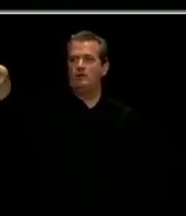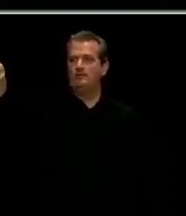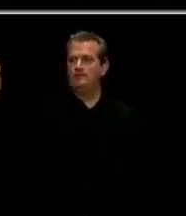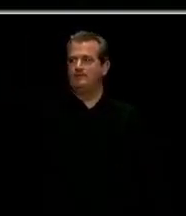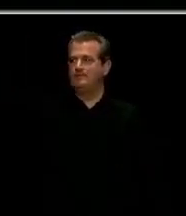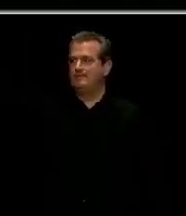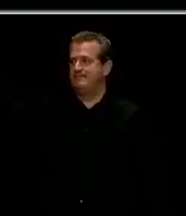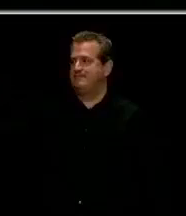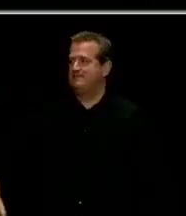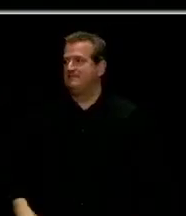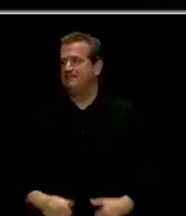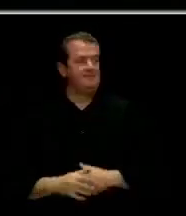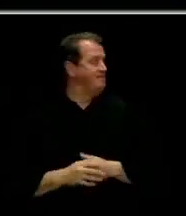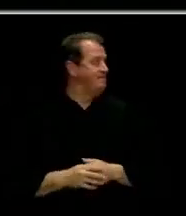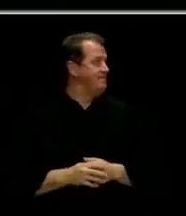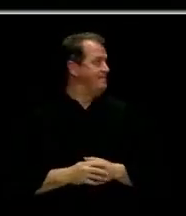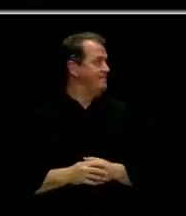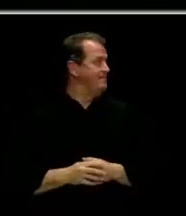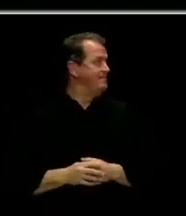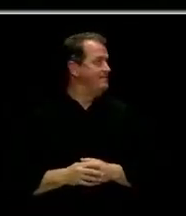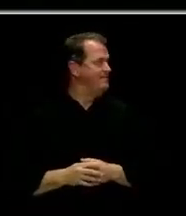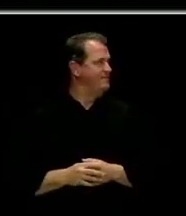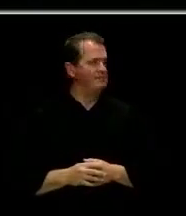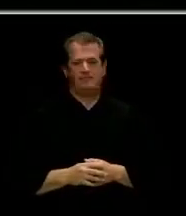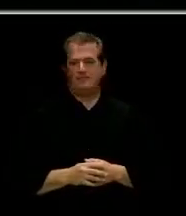Yeah, there we go.